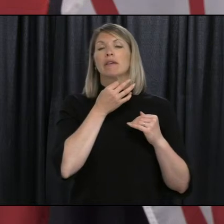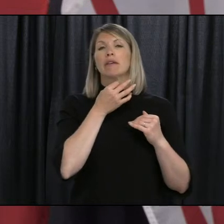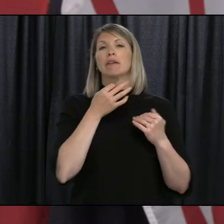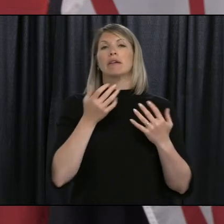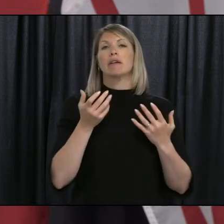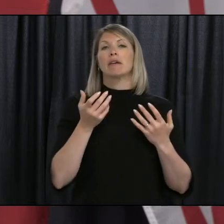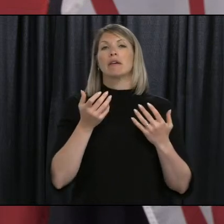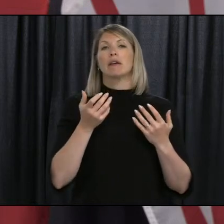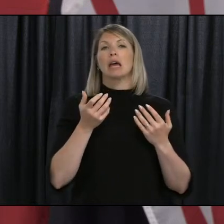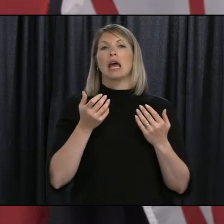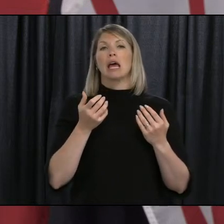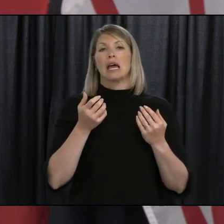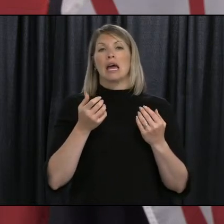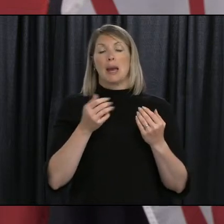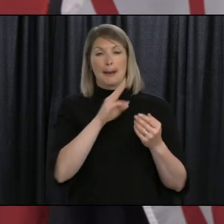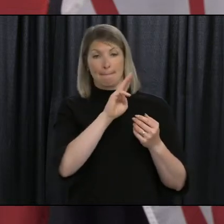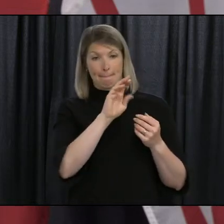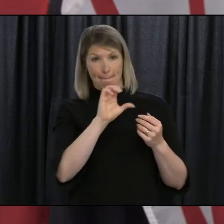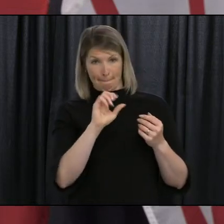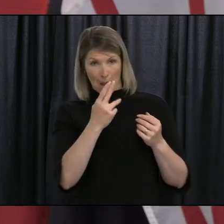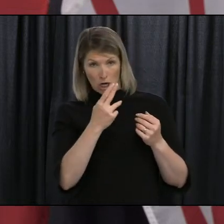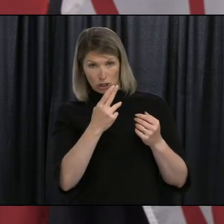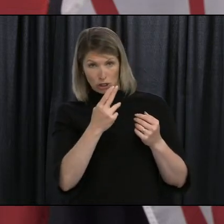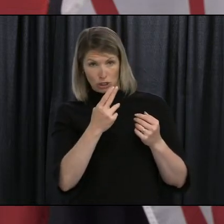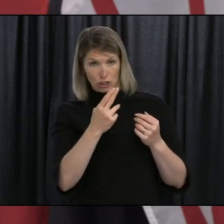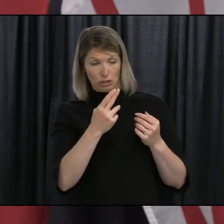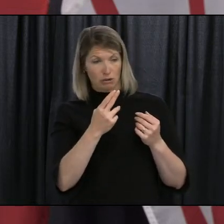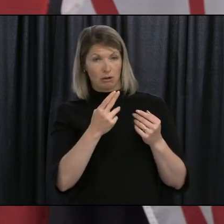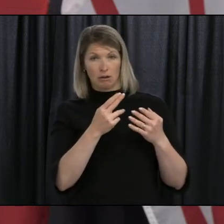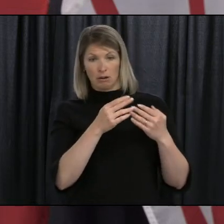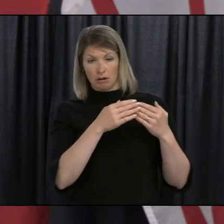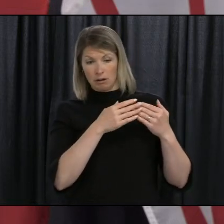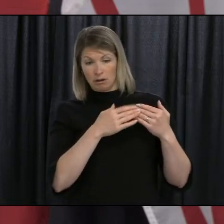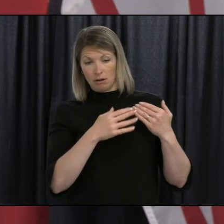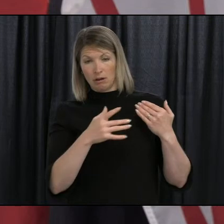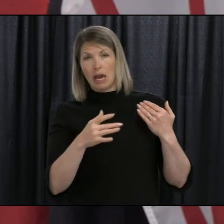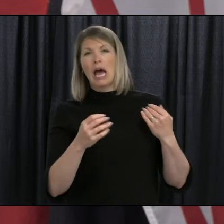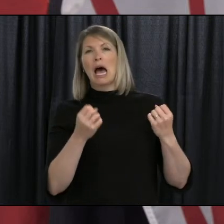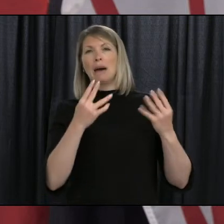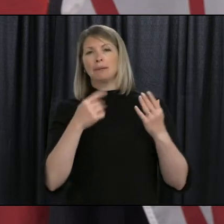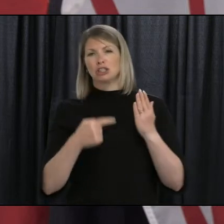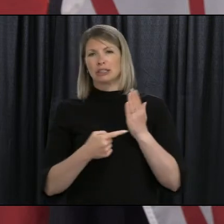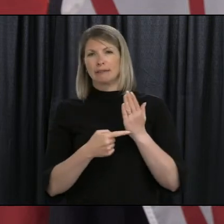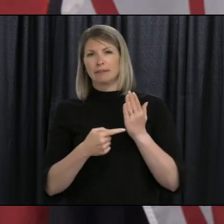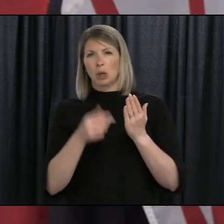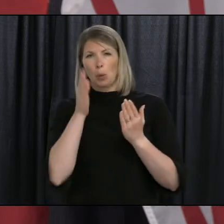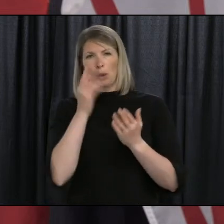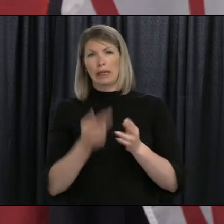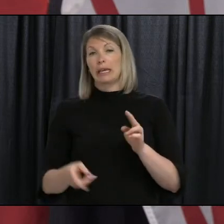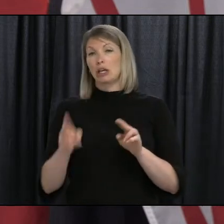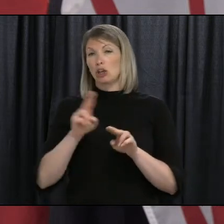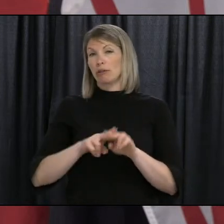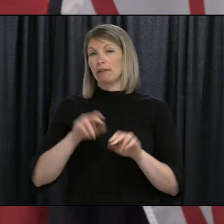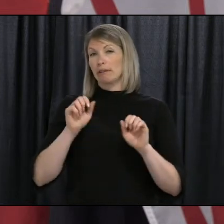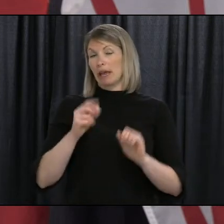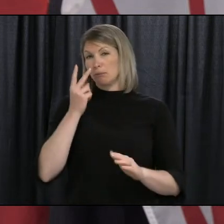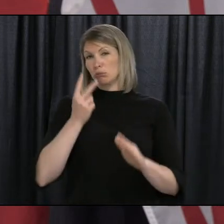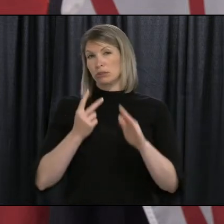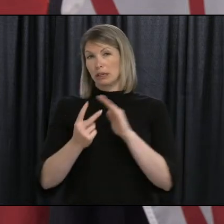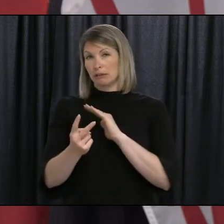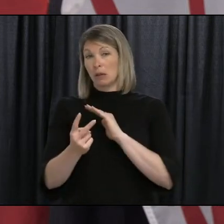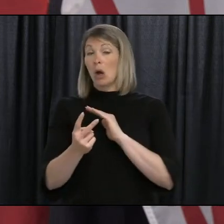the increased deficit, how much can you attribute that to the oil prices and the COVID shutdown versus other factors, for example,